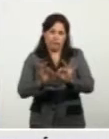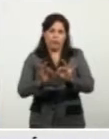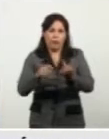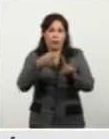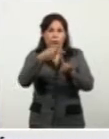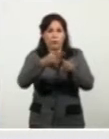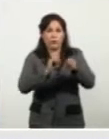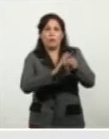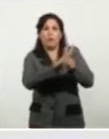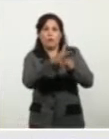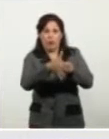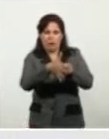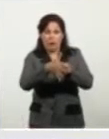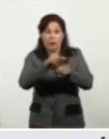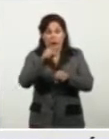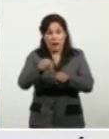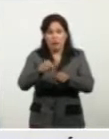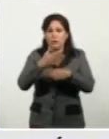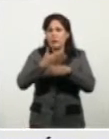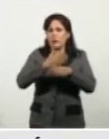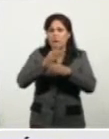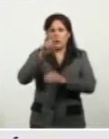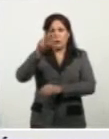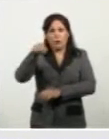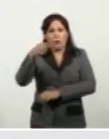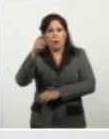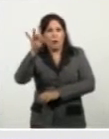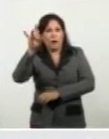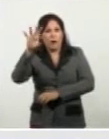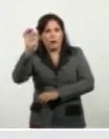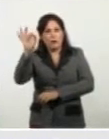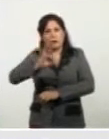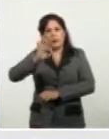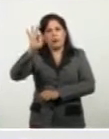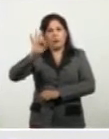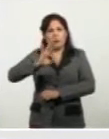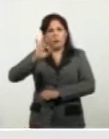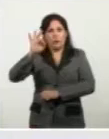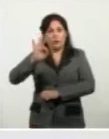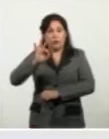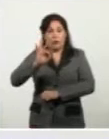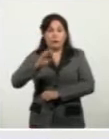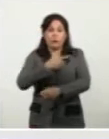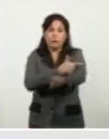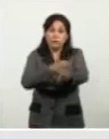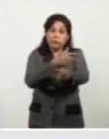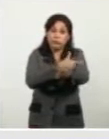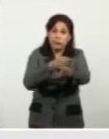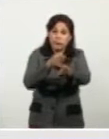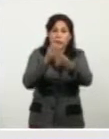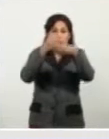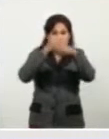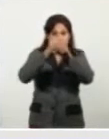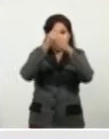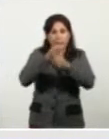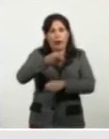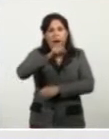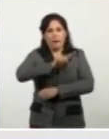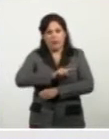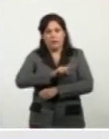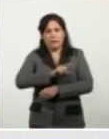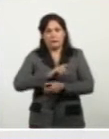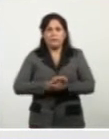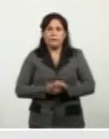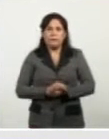2.15% of the processed samples yesterday. And to date, Cuba has already performed